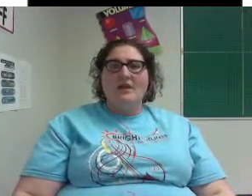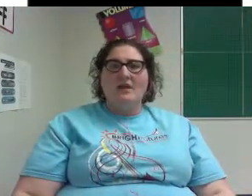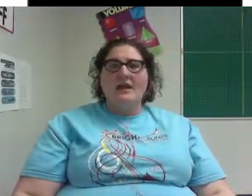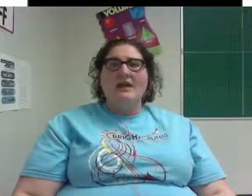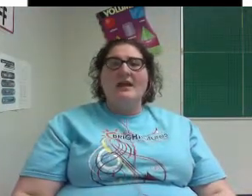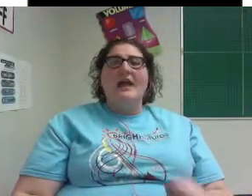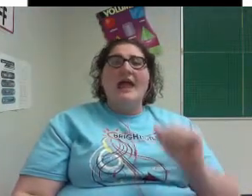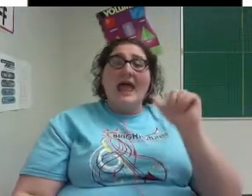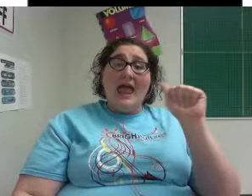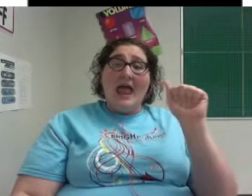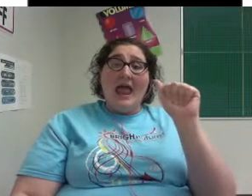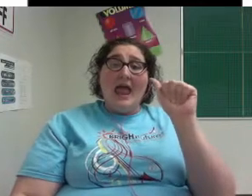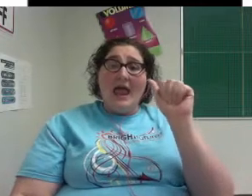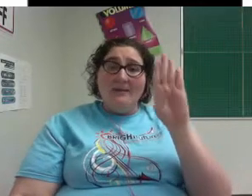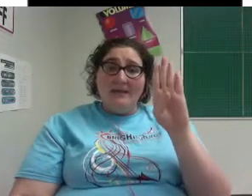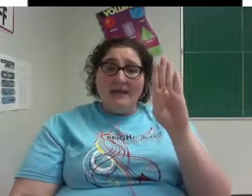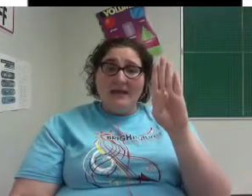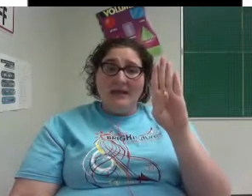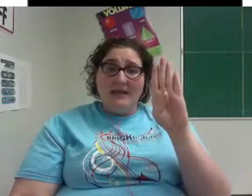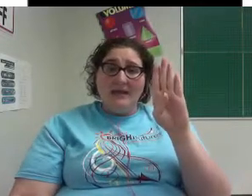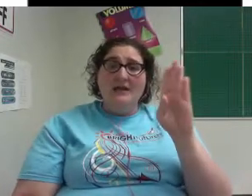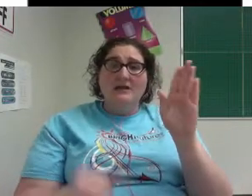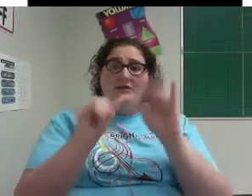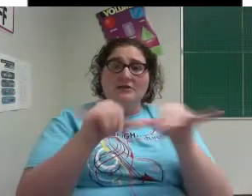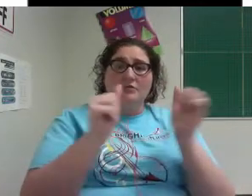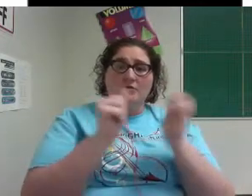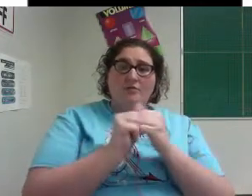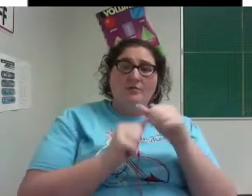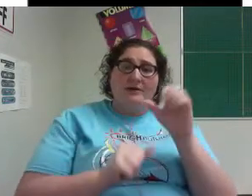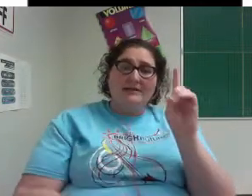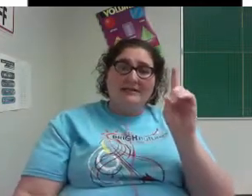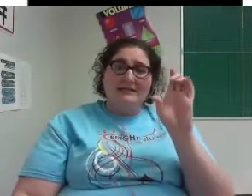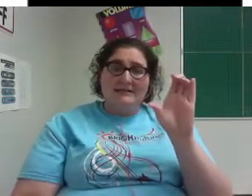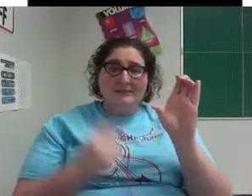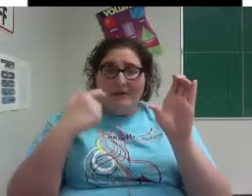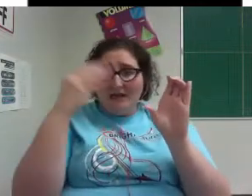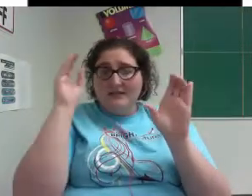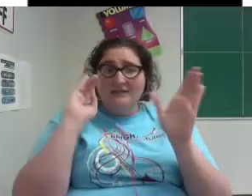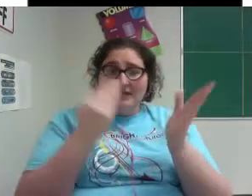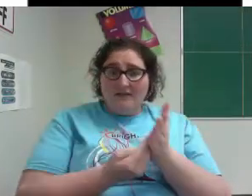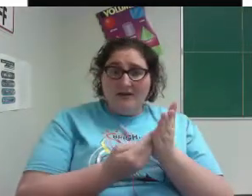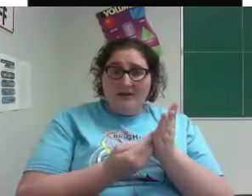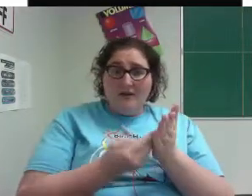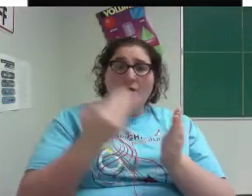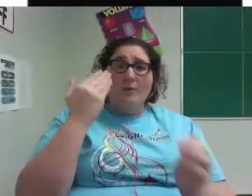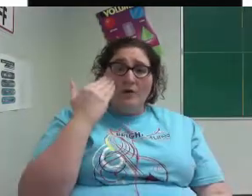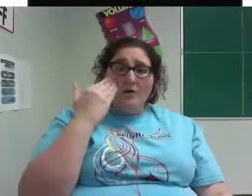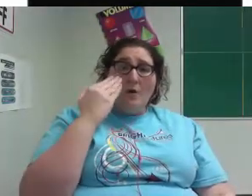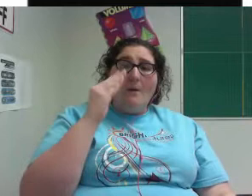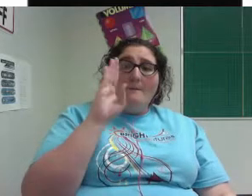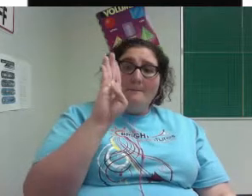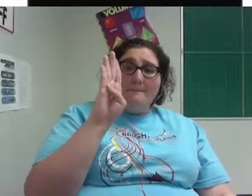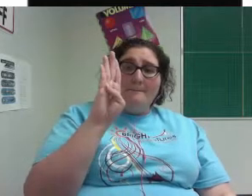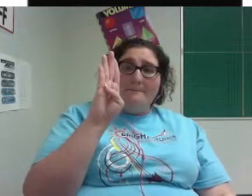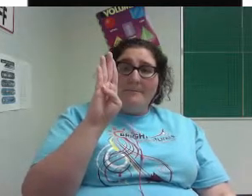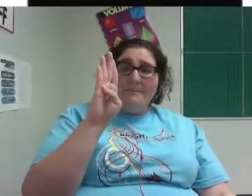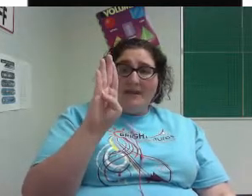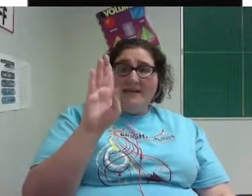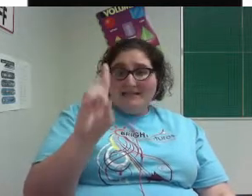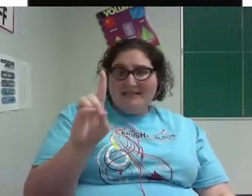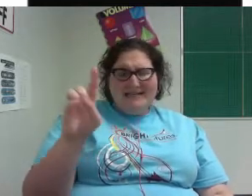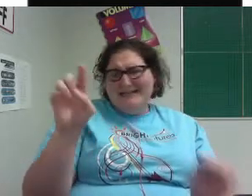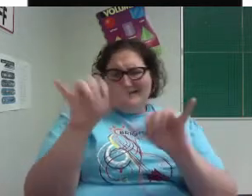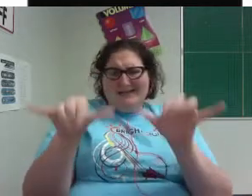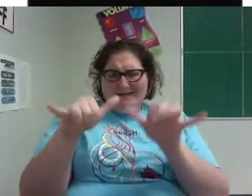know that AB is congruent to DC because it's given. We know that BD right here would be congruent to itself by